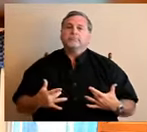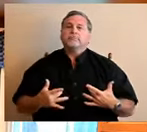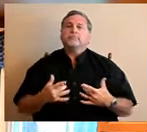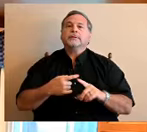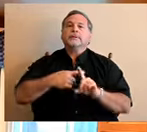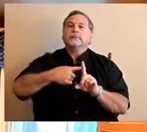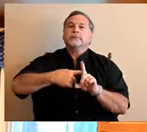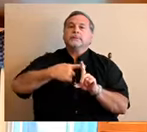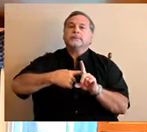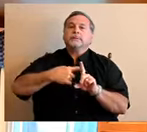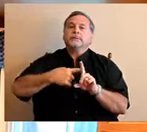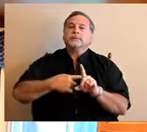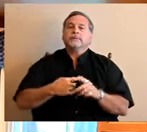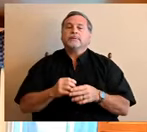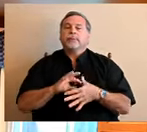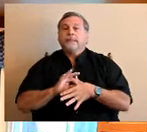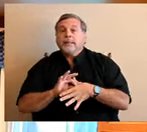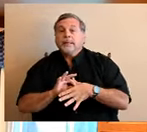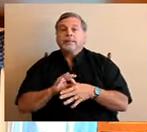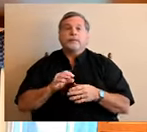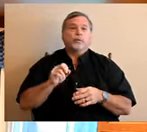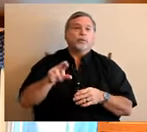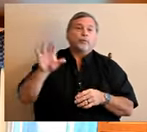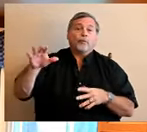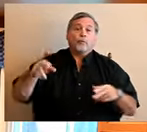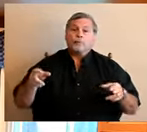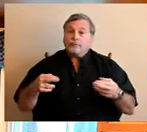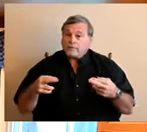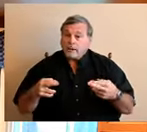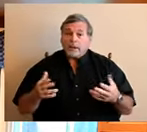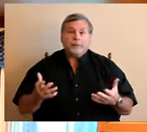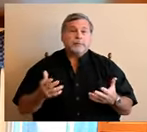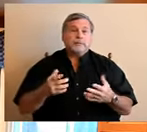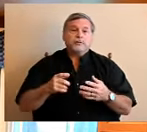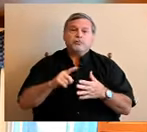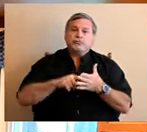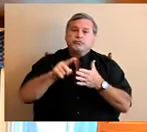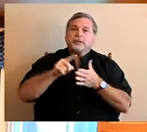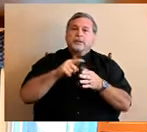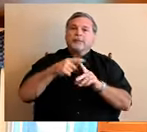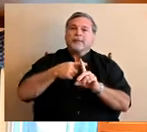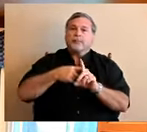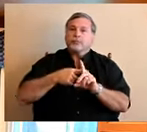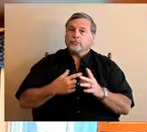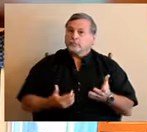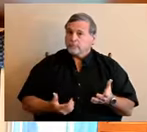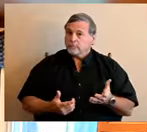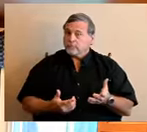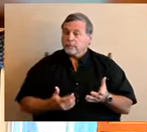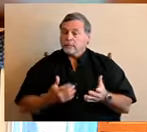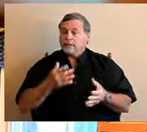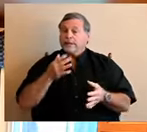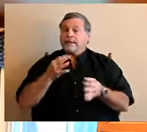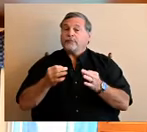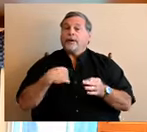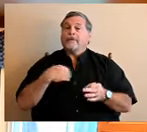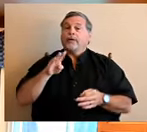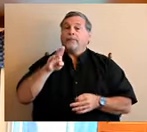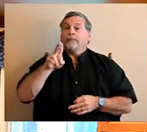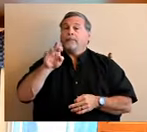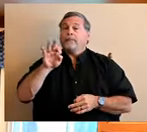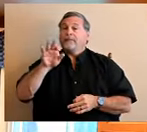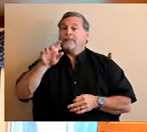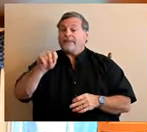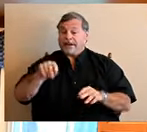at the inside of your refrigerator, check a temperature. You can actually, if you have a buffet sitting out, you can start pointing